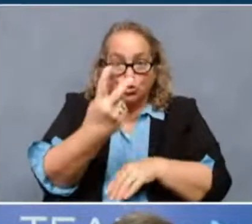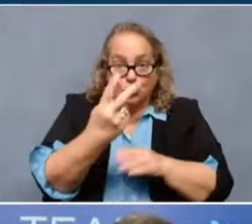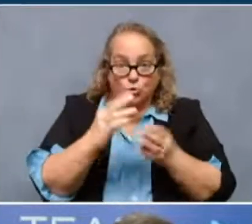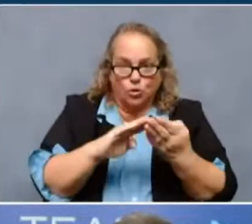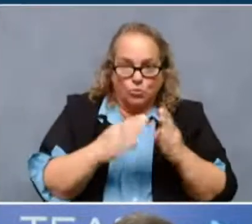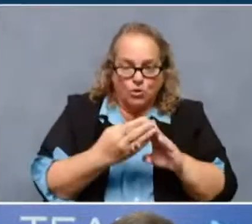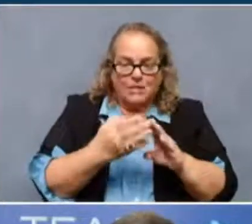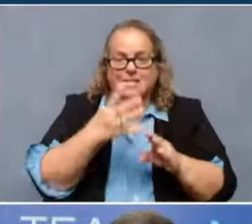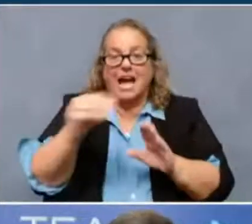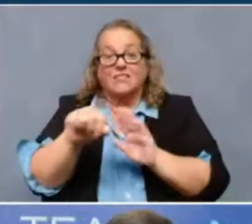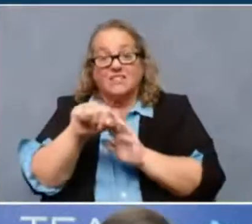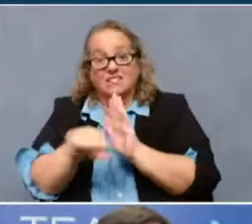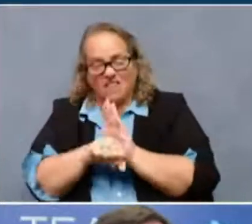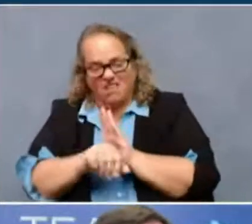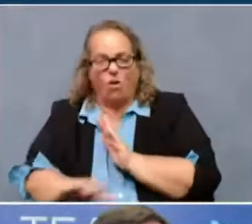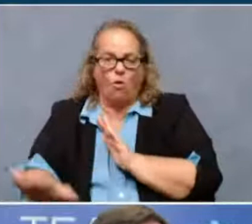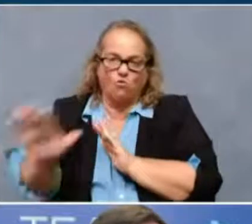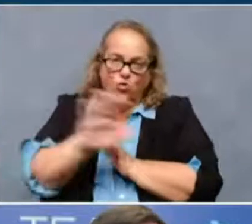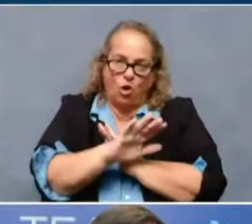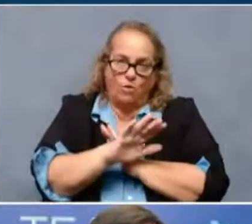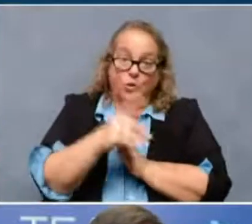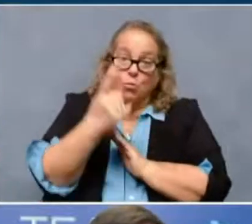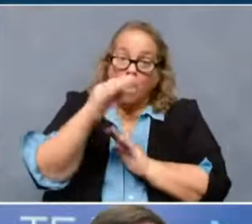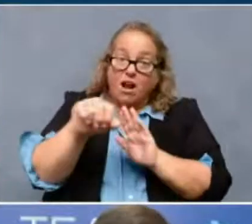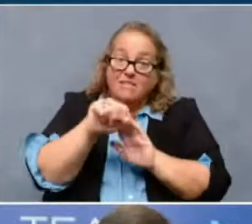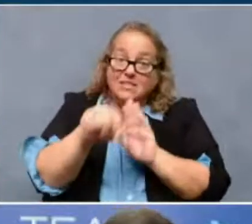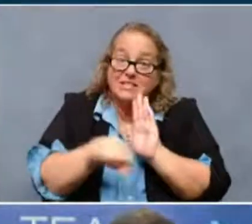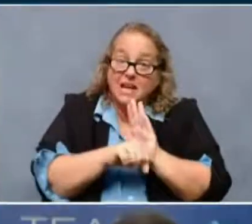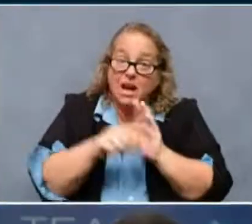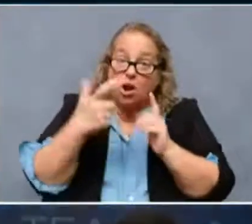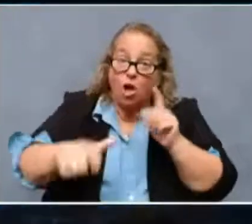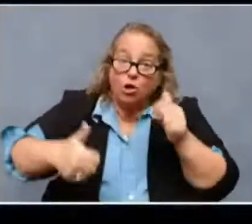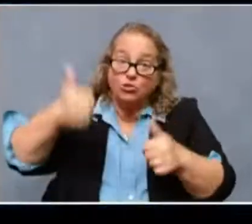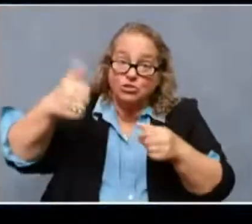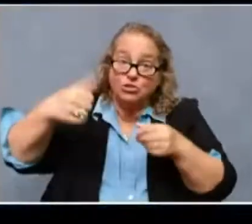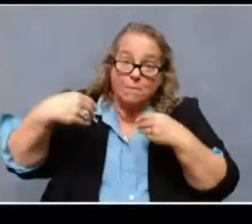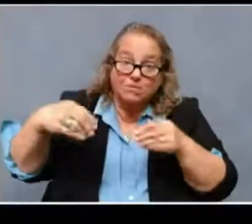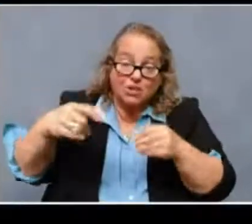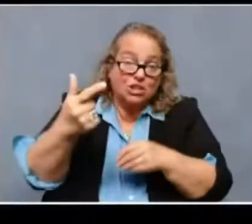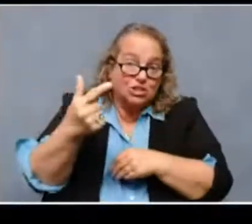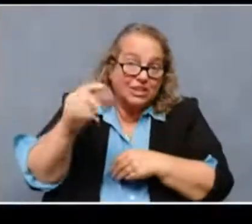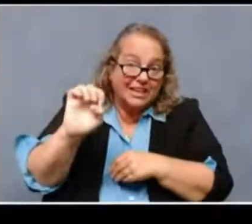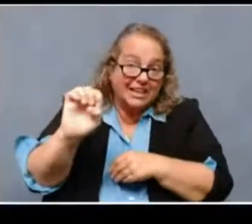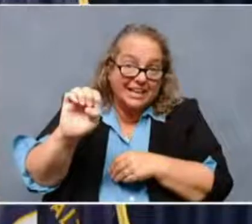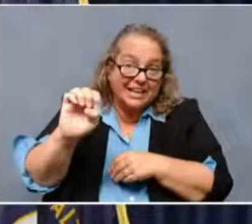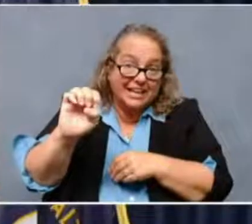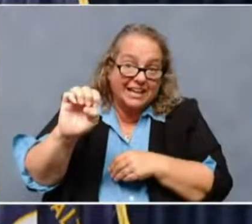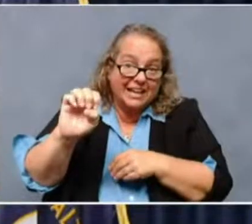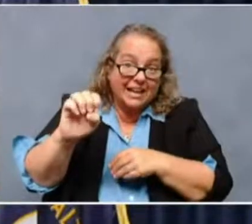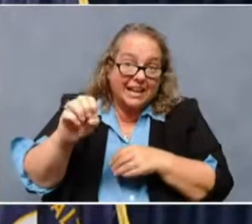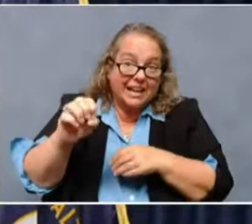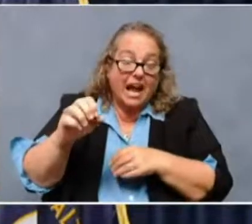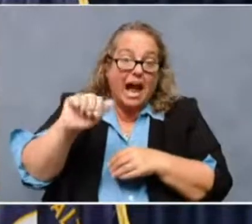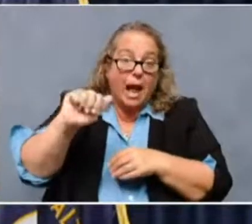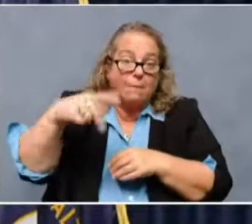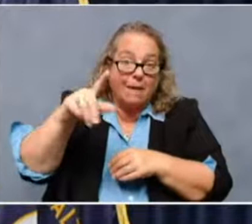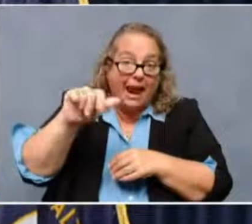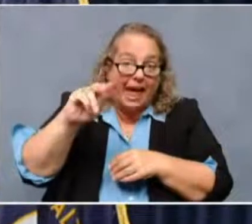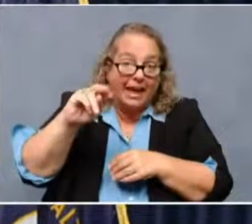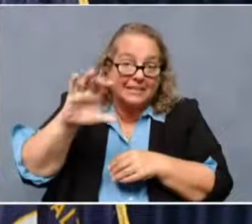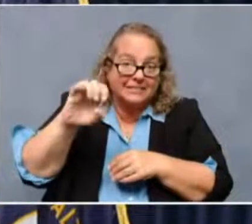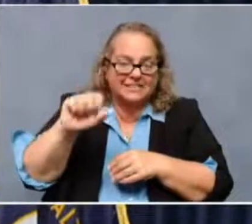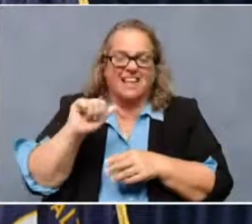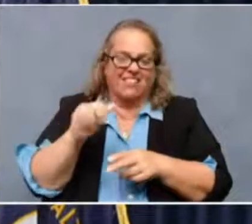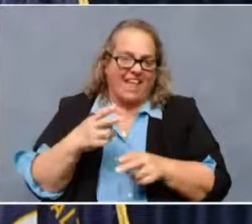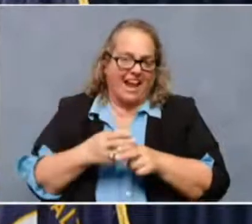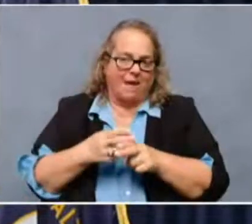overall. As one of the state's largest manufacturers, GE Appliances is a name we are all familiar with. In